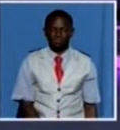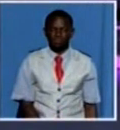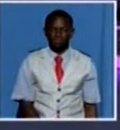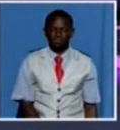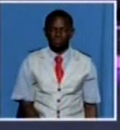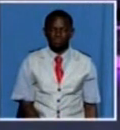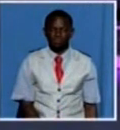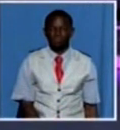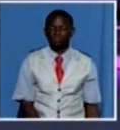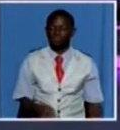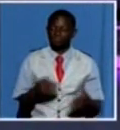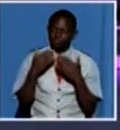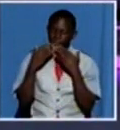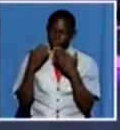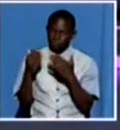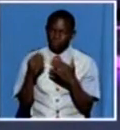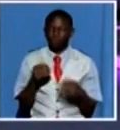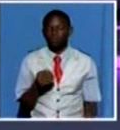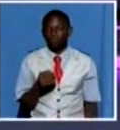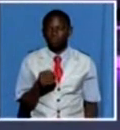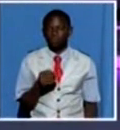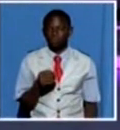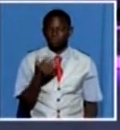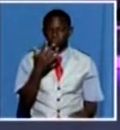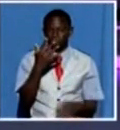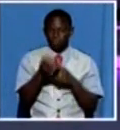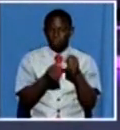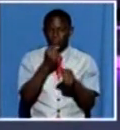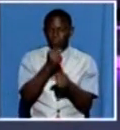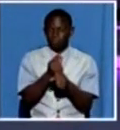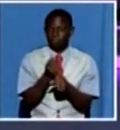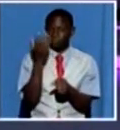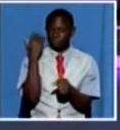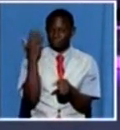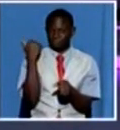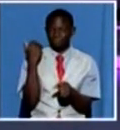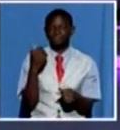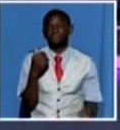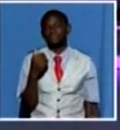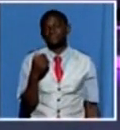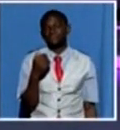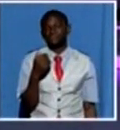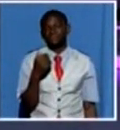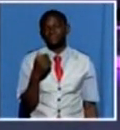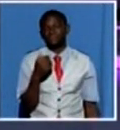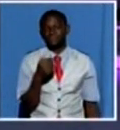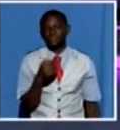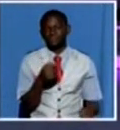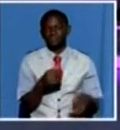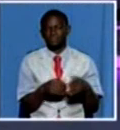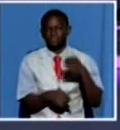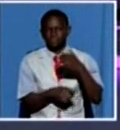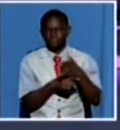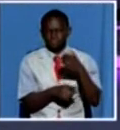2 years or 5 years ago, I think I used to see vehicles in Emersdale,